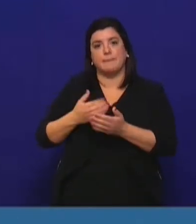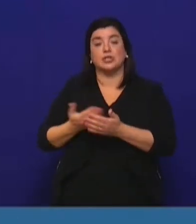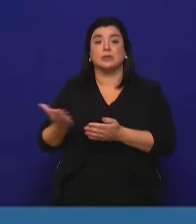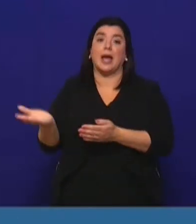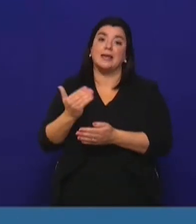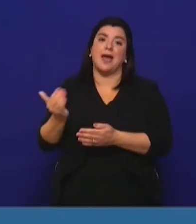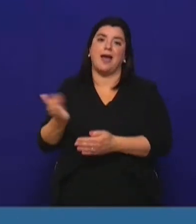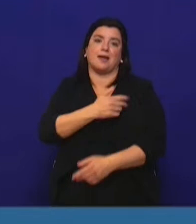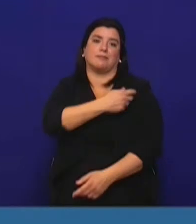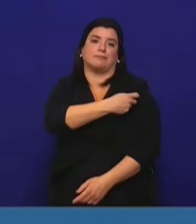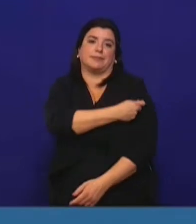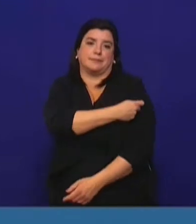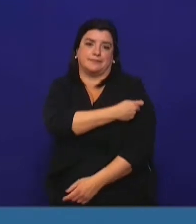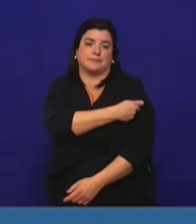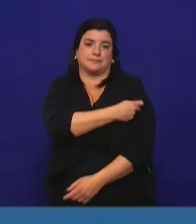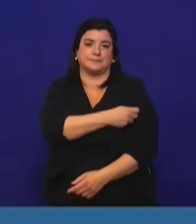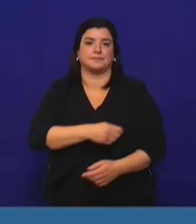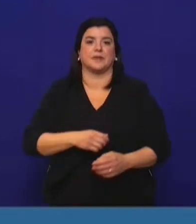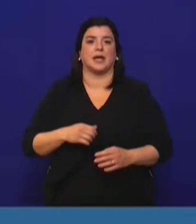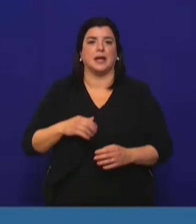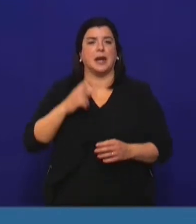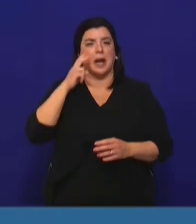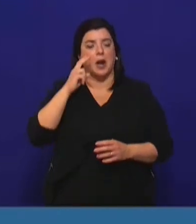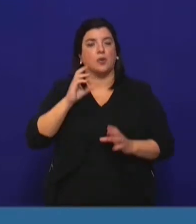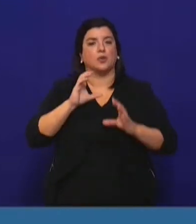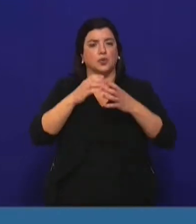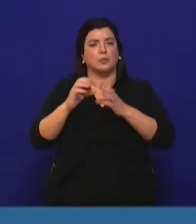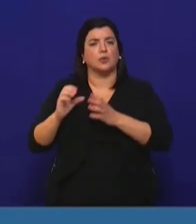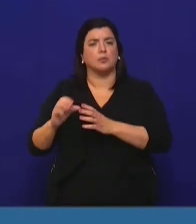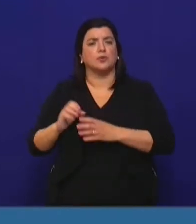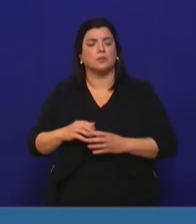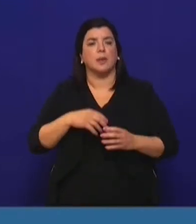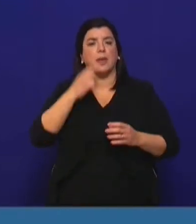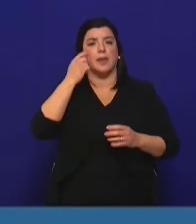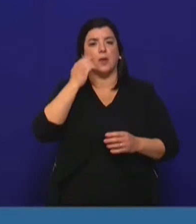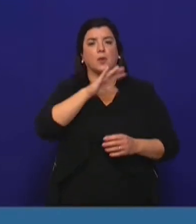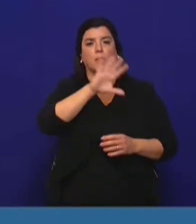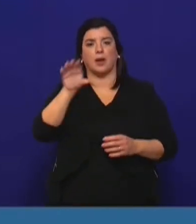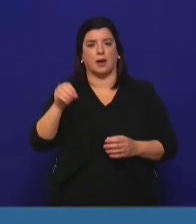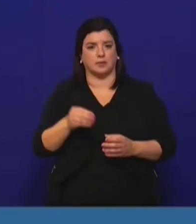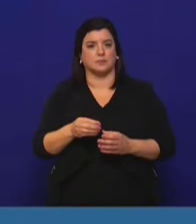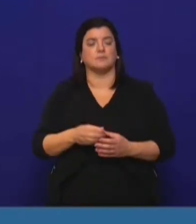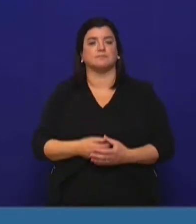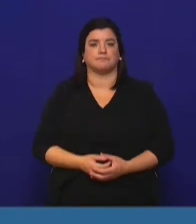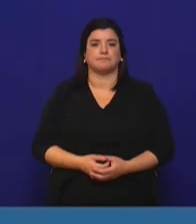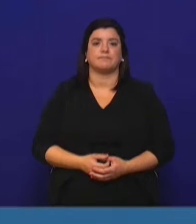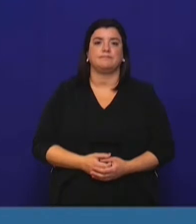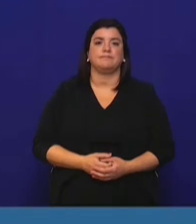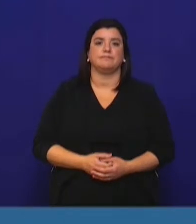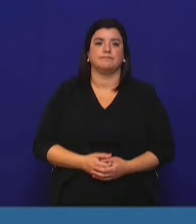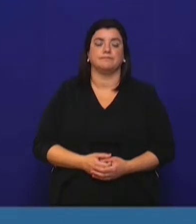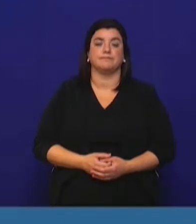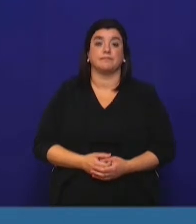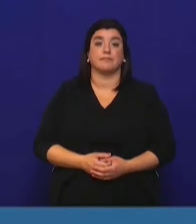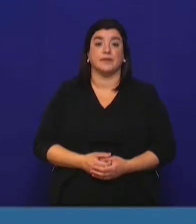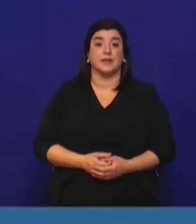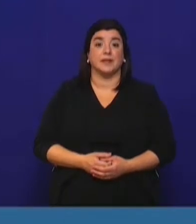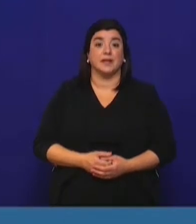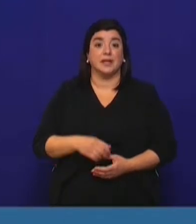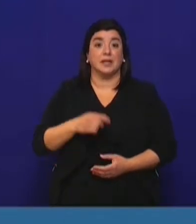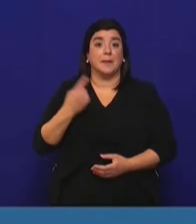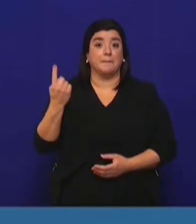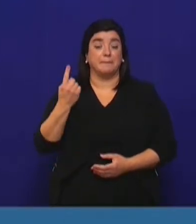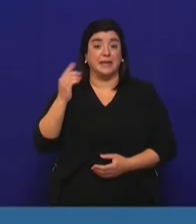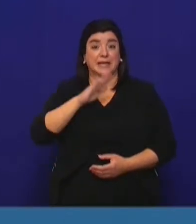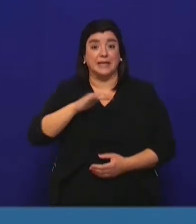Ġifieri grupp nkunu qegħdin inlaqmu wkoll dawn in-nies intom li intom vulnerabbli. Nfakkarkom li l-vulnerabbli